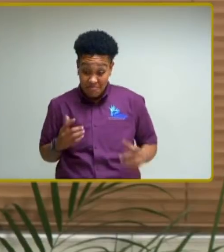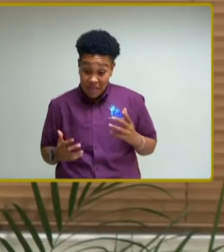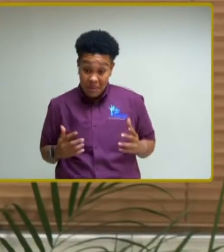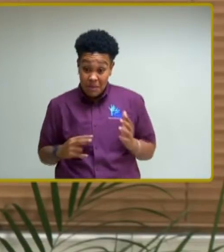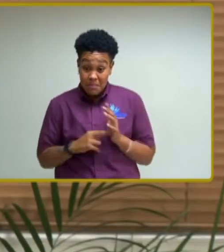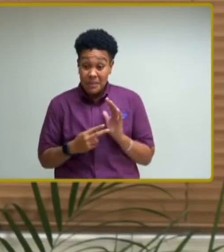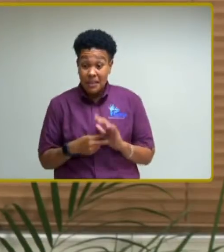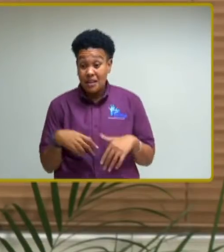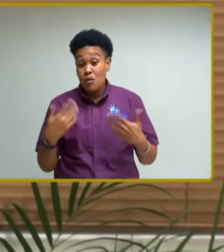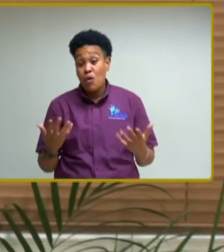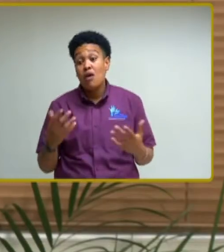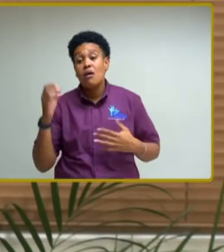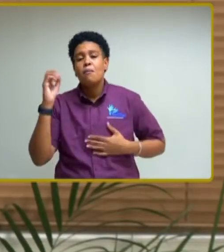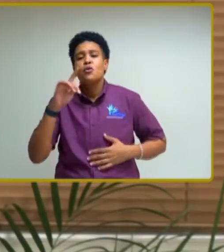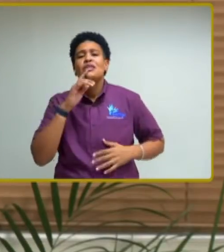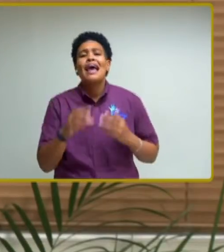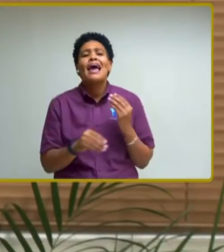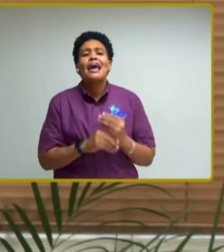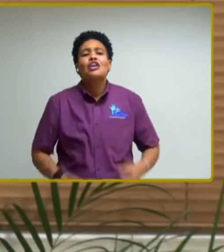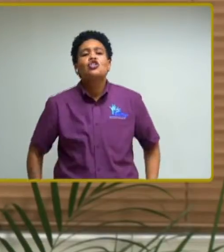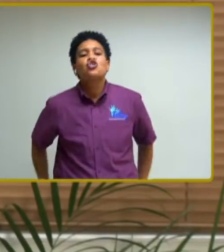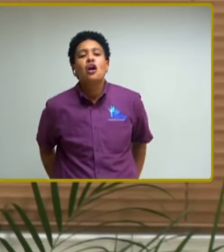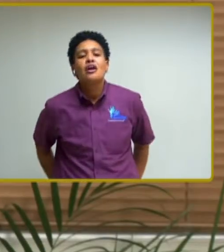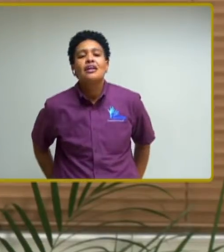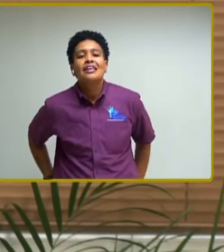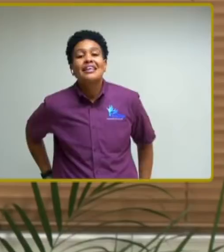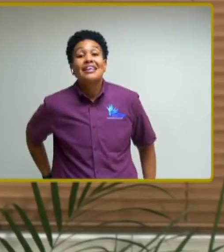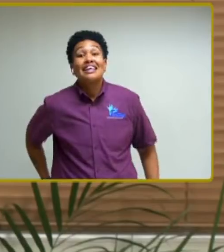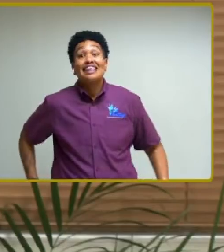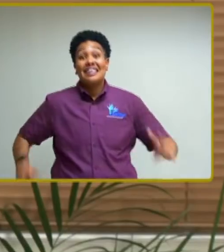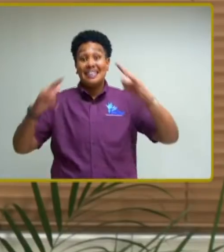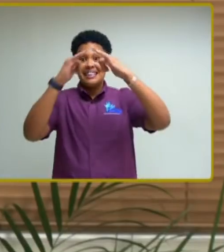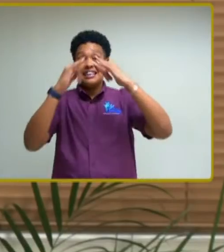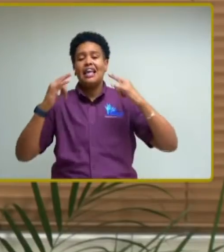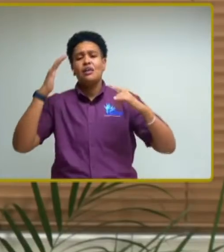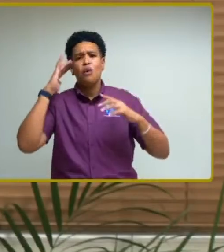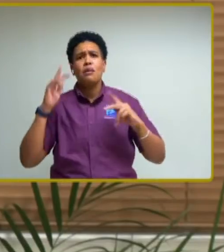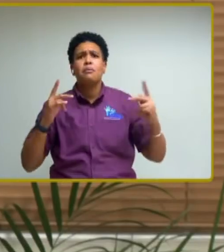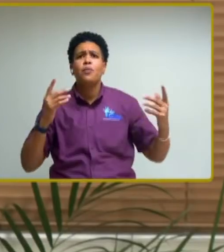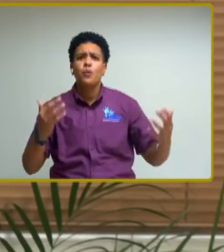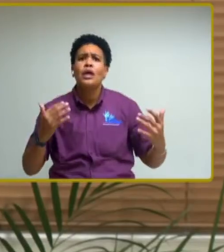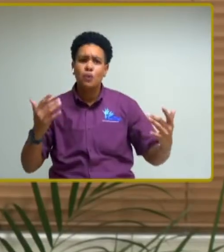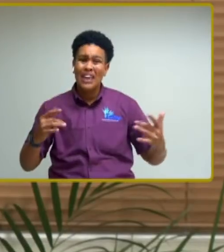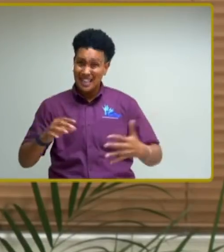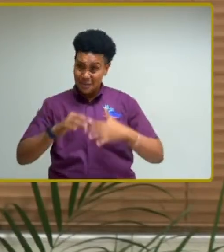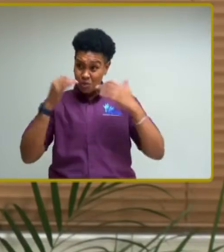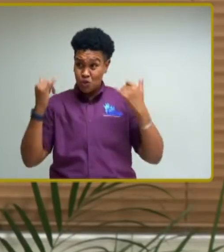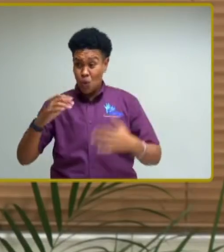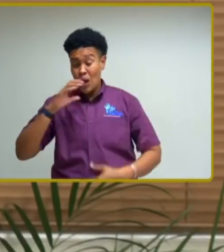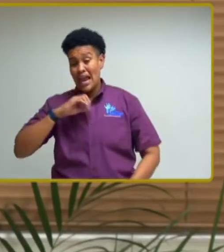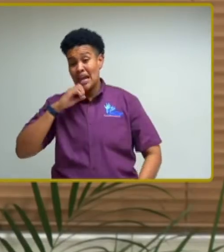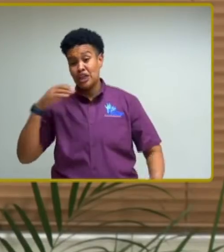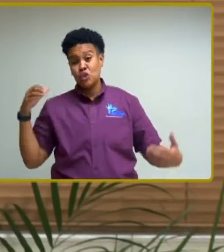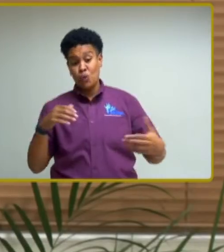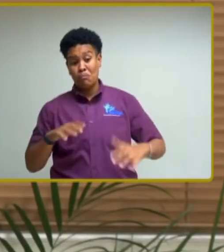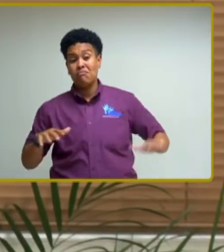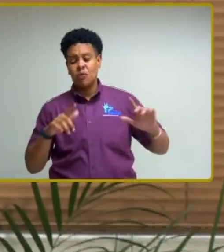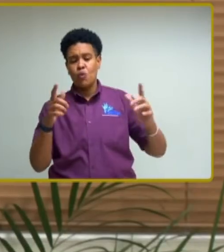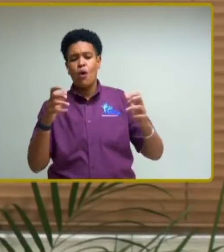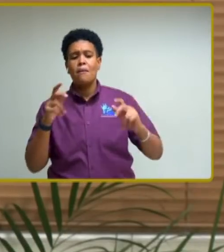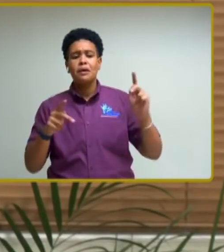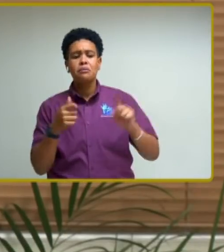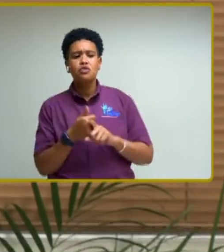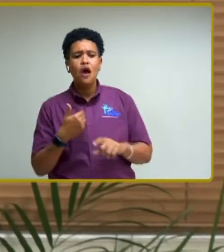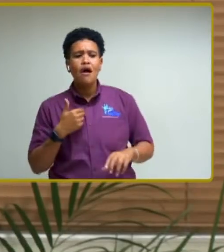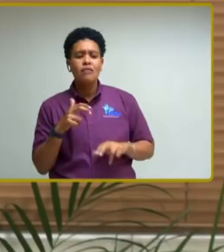mean putting in an extra tent because persons are waiting, and especially at this age cohort, you want persons